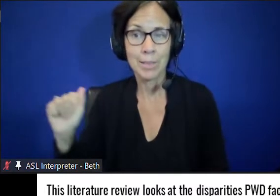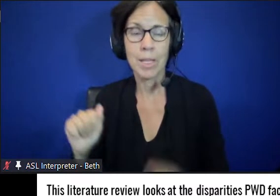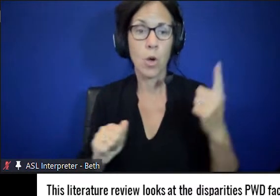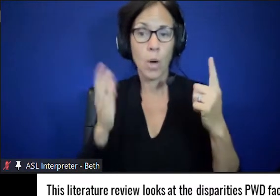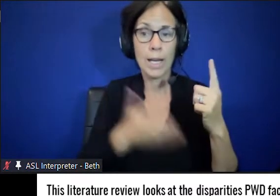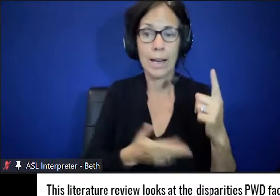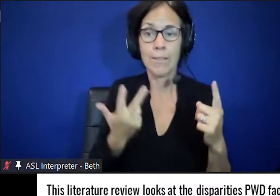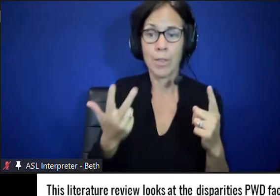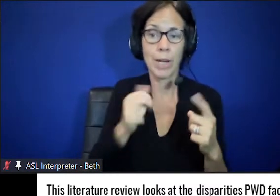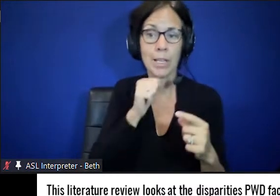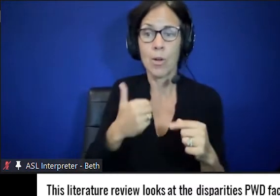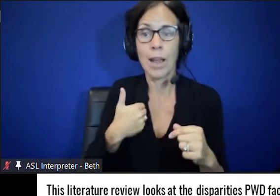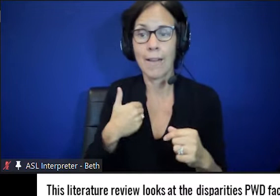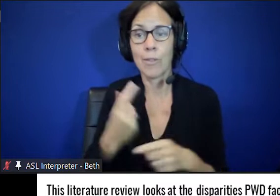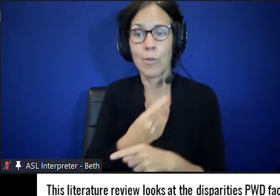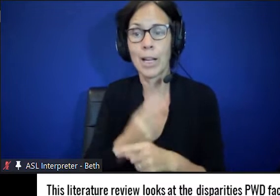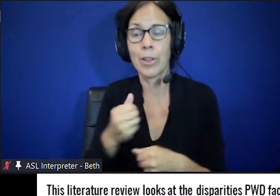adults don't have a regular healthcare provider.